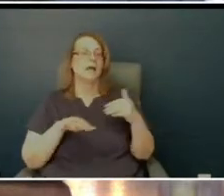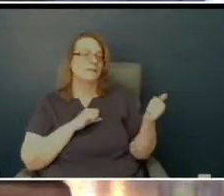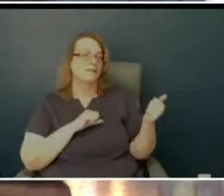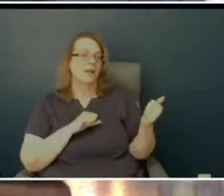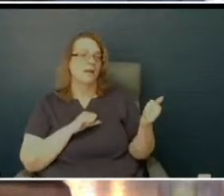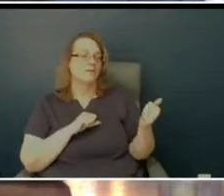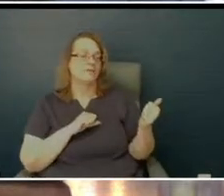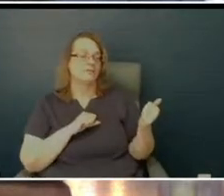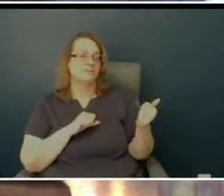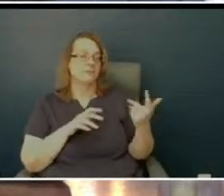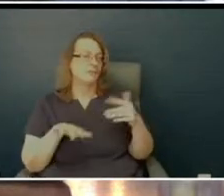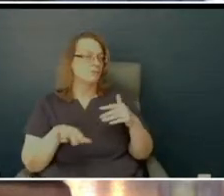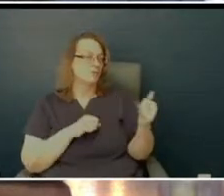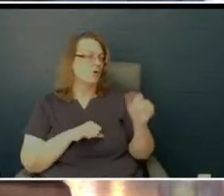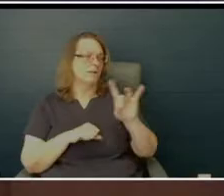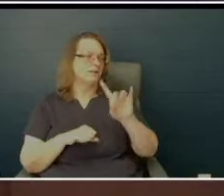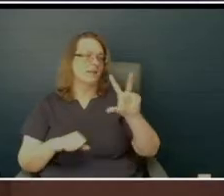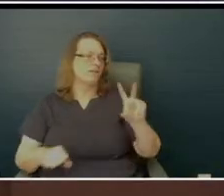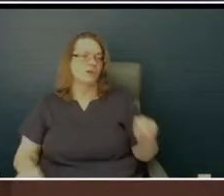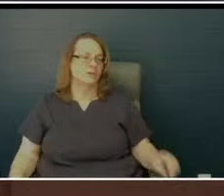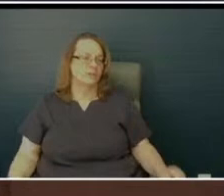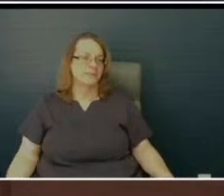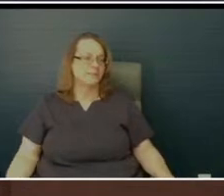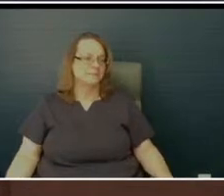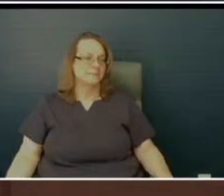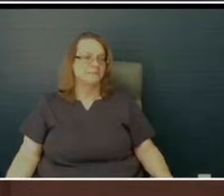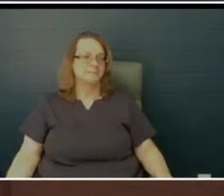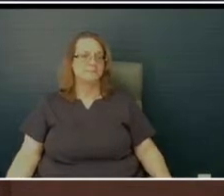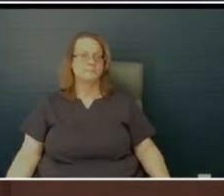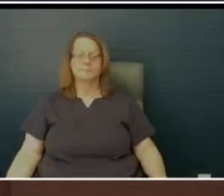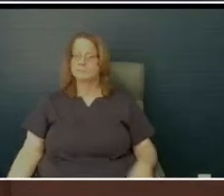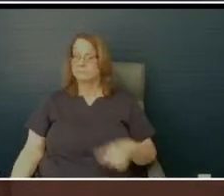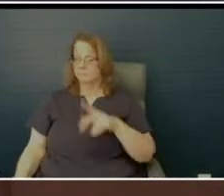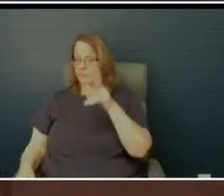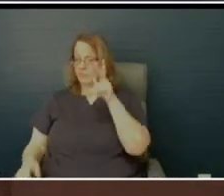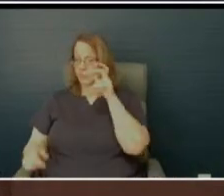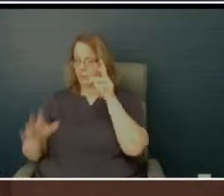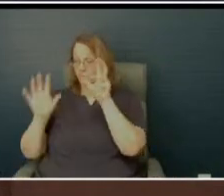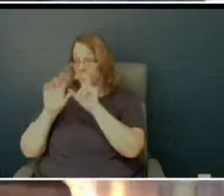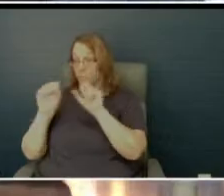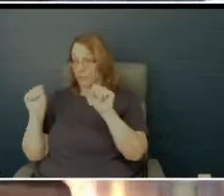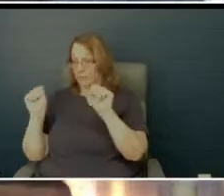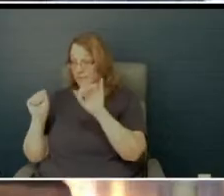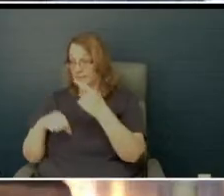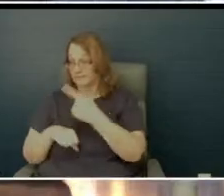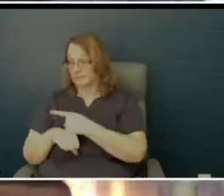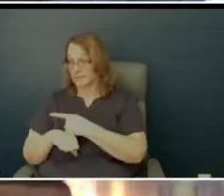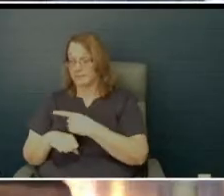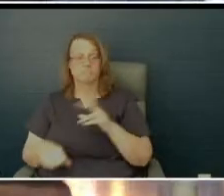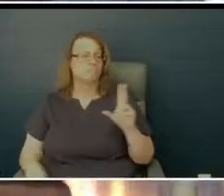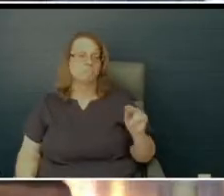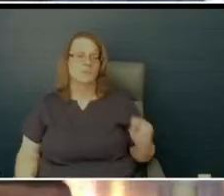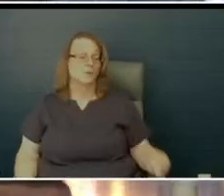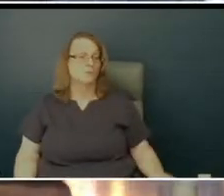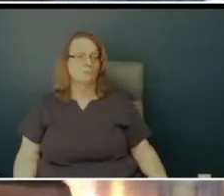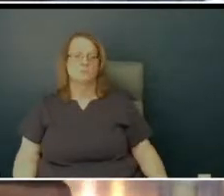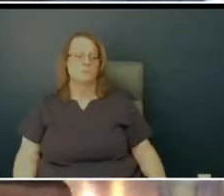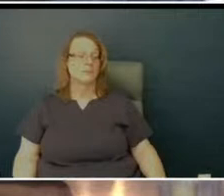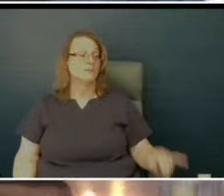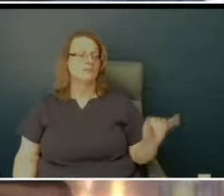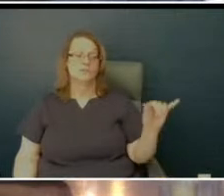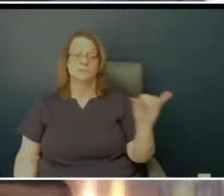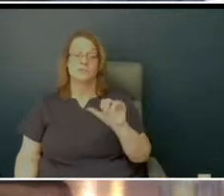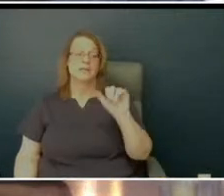probably gone by 8:30. And Mr. Donahue, did you ever hear from President Trump that day? No. Like the AAG, the